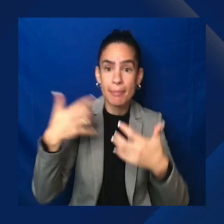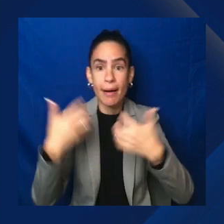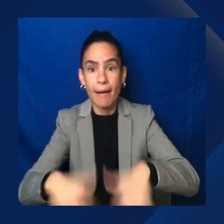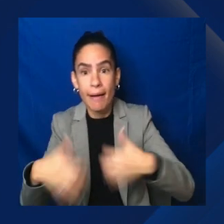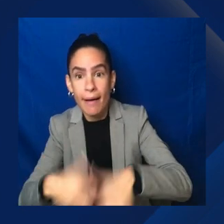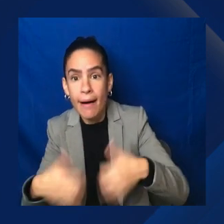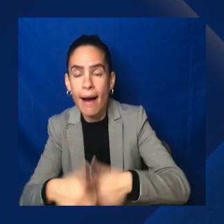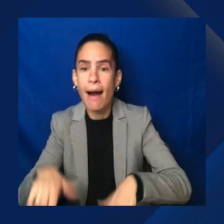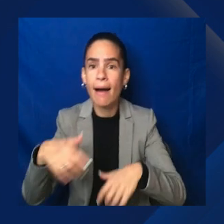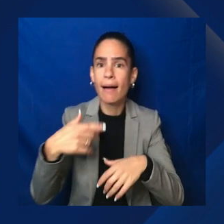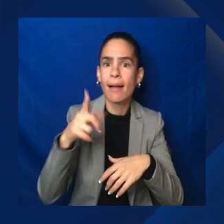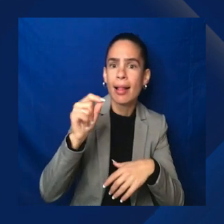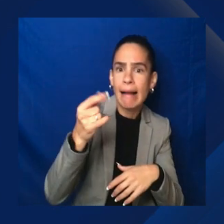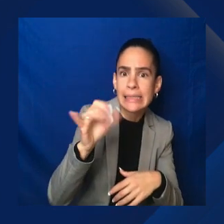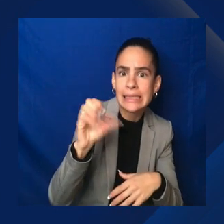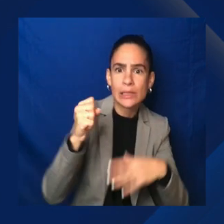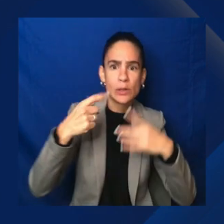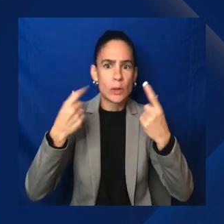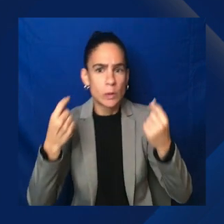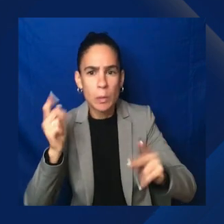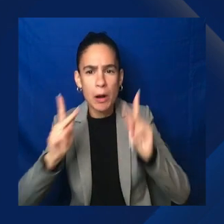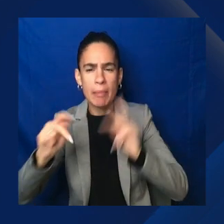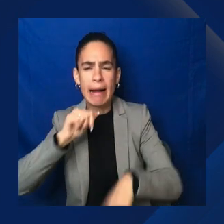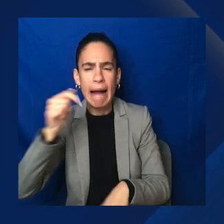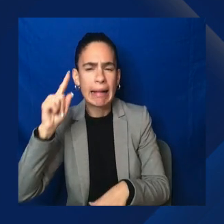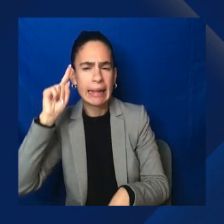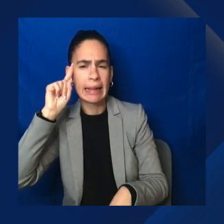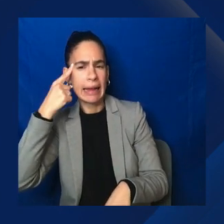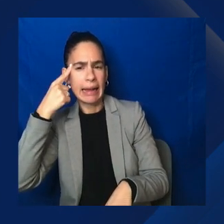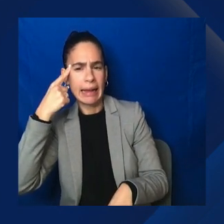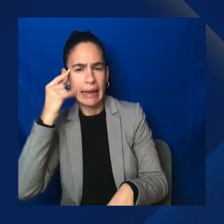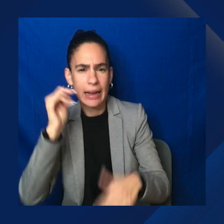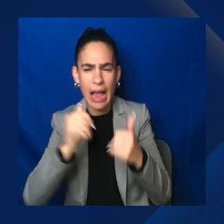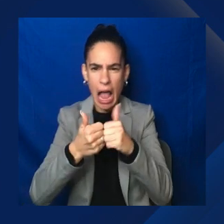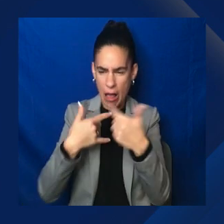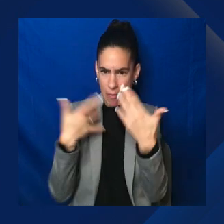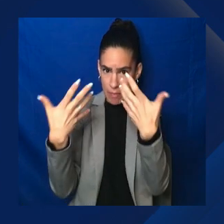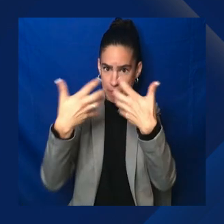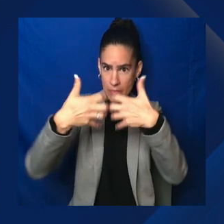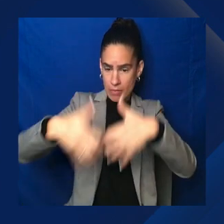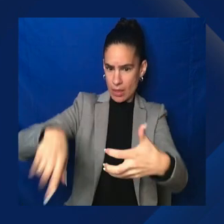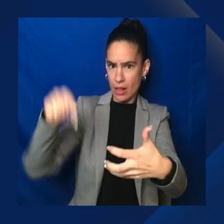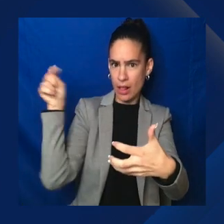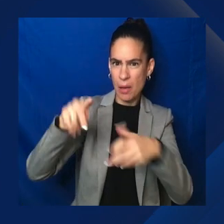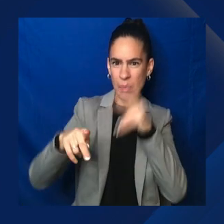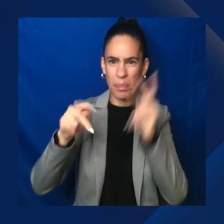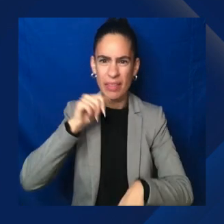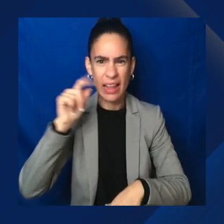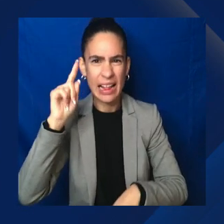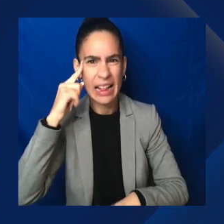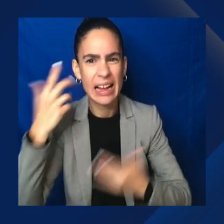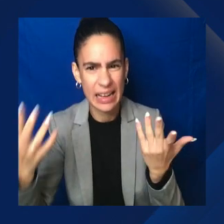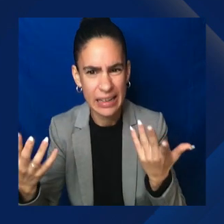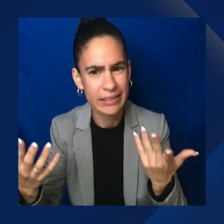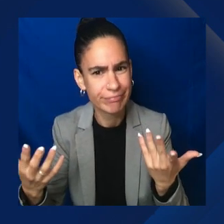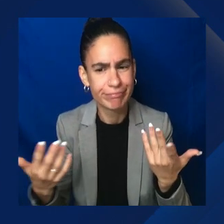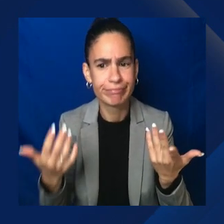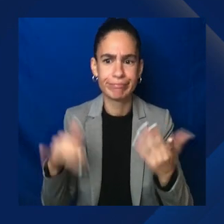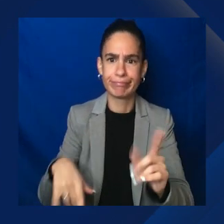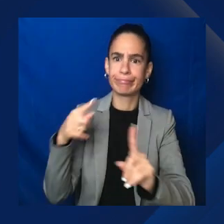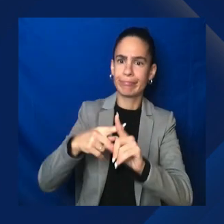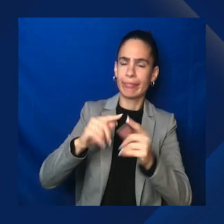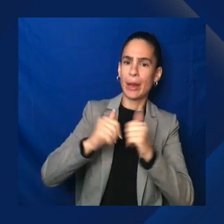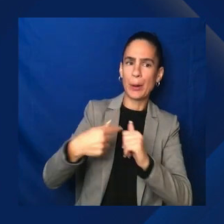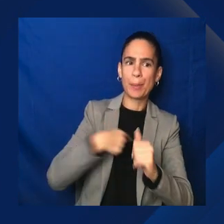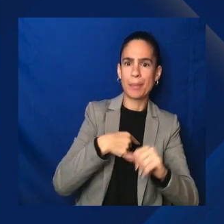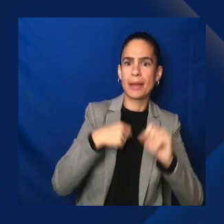it would come together. And so I felt like this would be a great way to support, you know, women as they continue to go on with their careers, and to say that